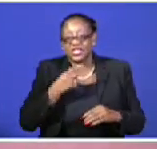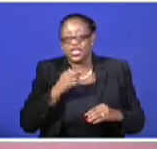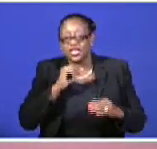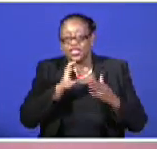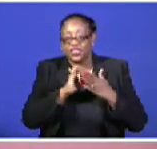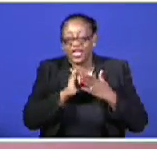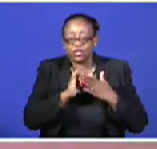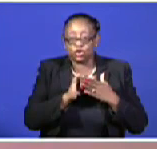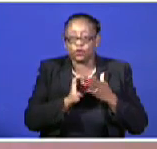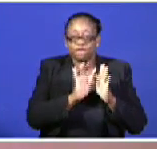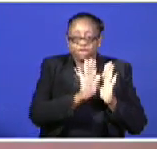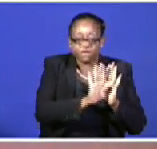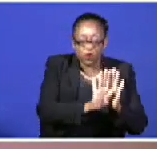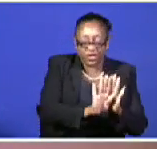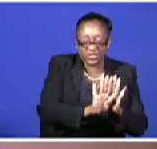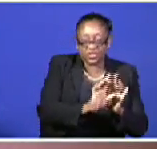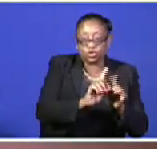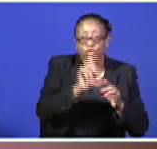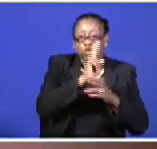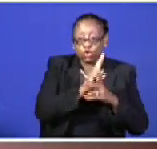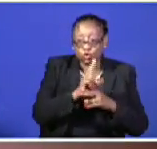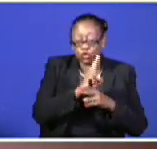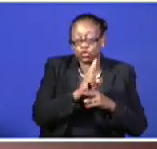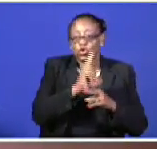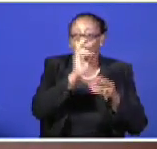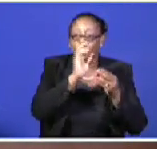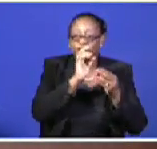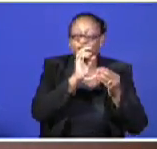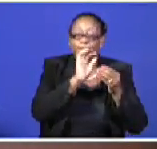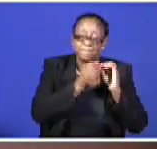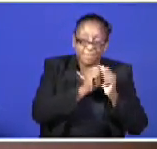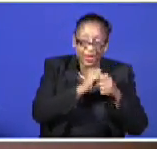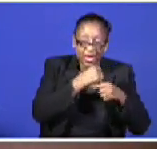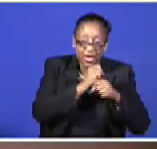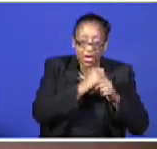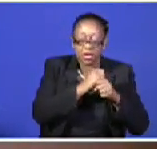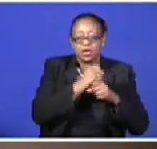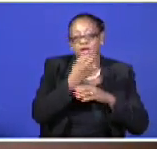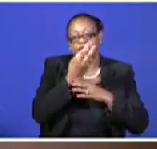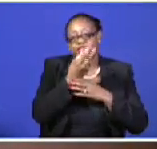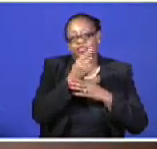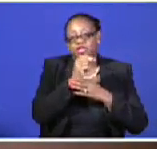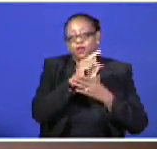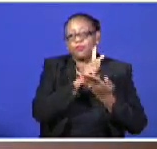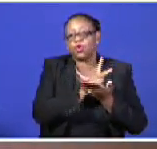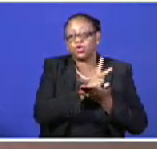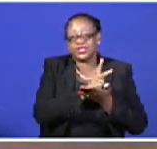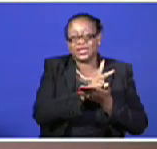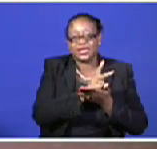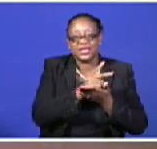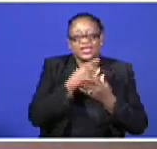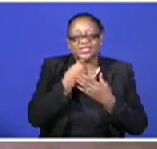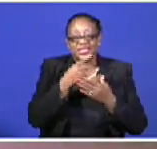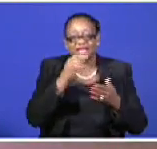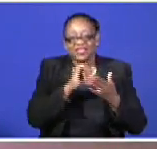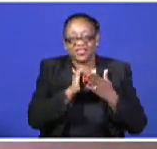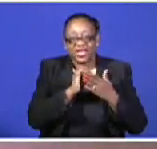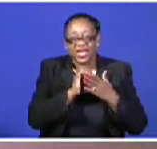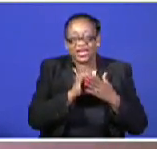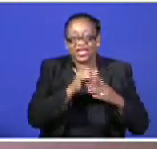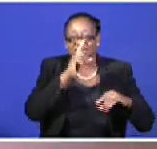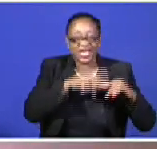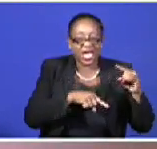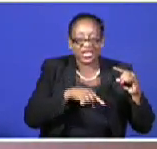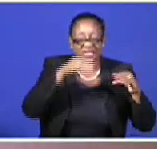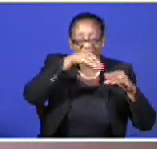immune response to produce proteins that if they all of a sudden get the infection, that virus can't enter the cell. They